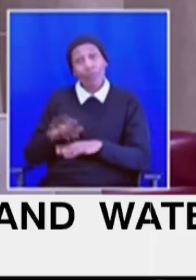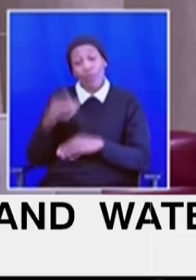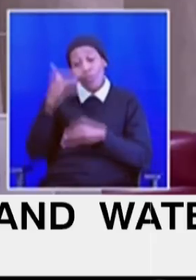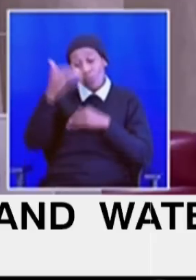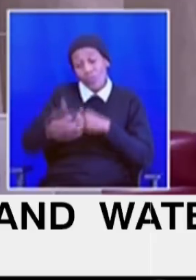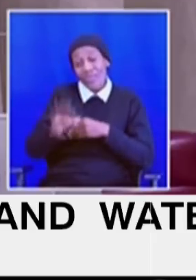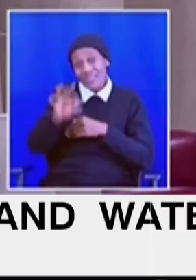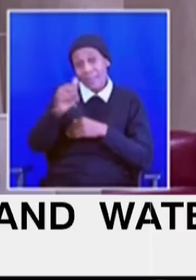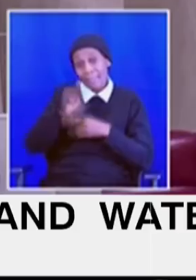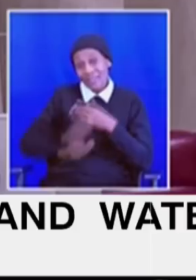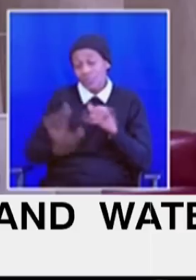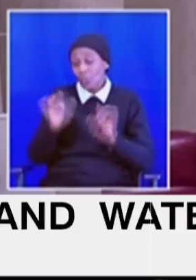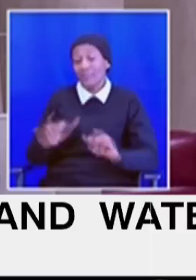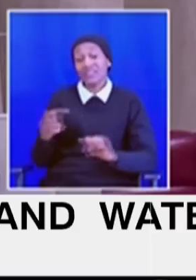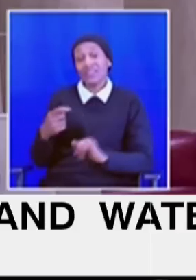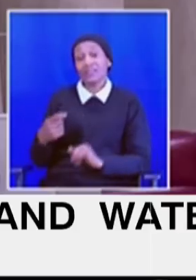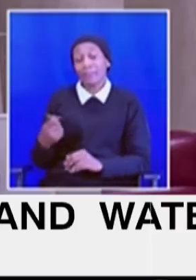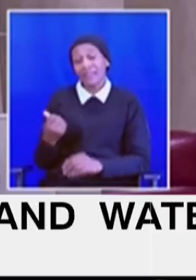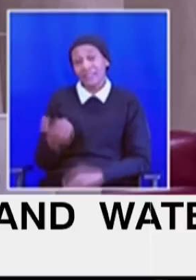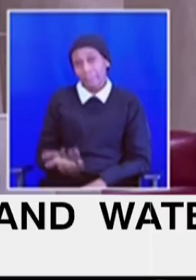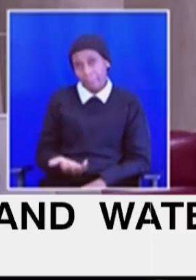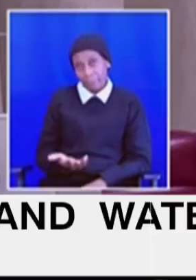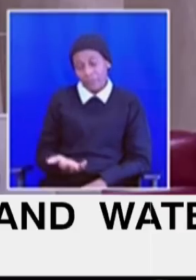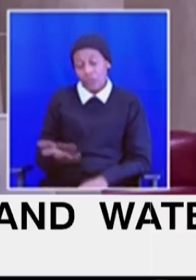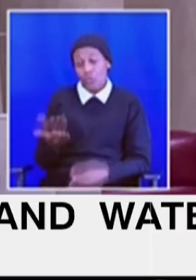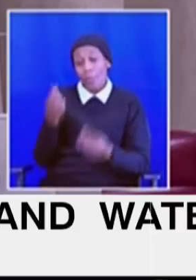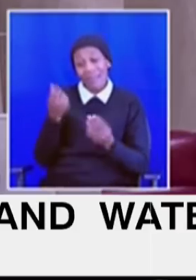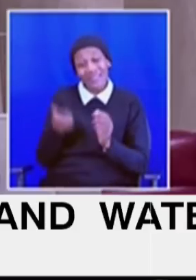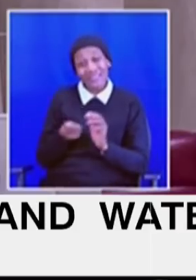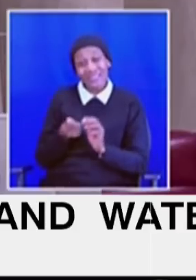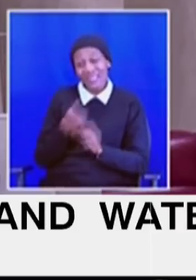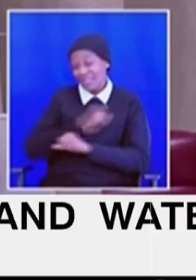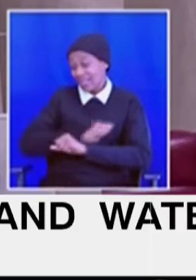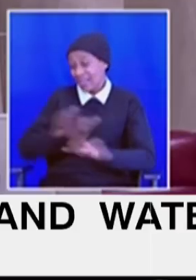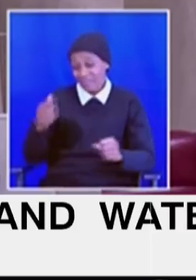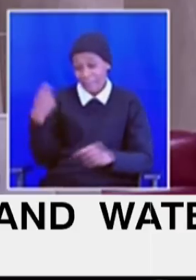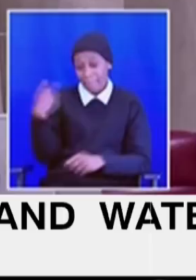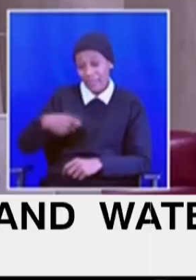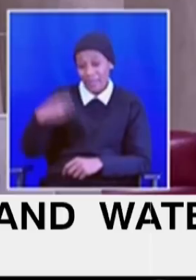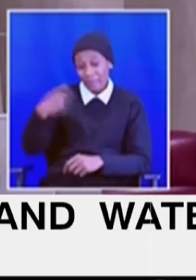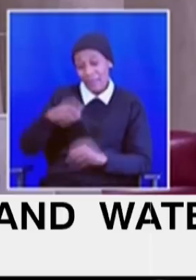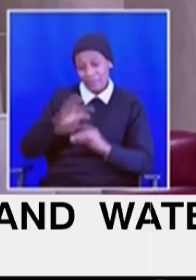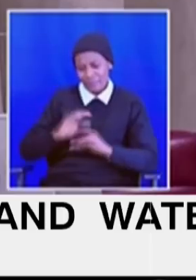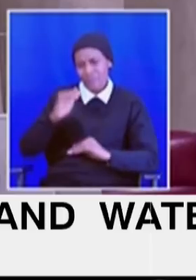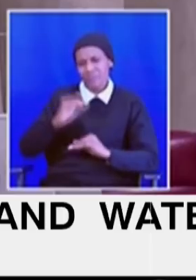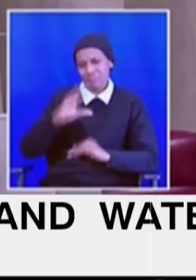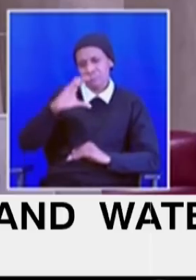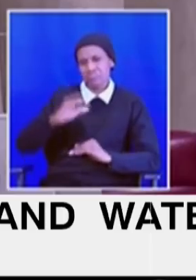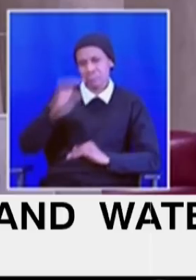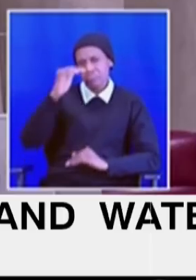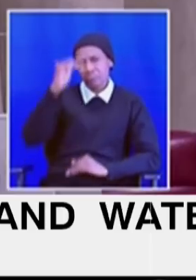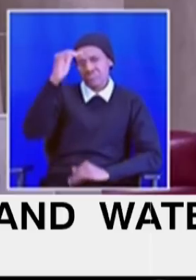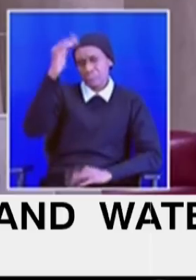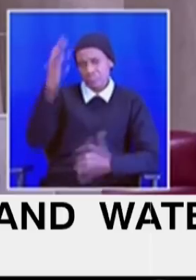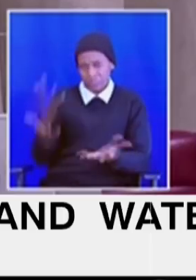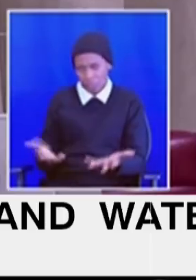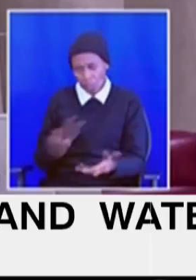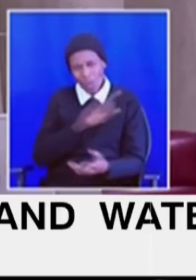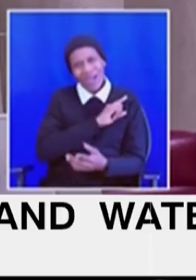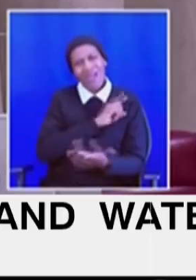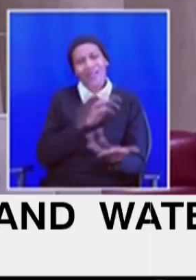months. The escalating debt in the water sector is attributed to the absence of